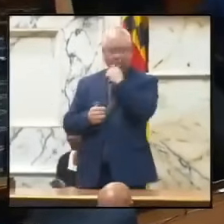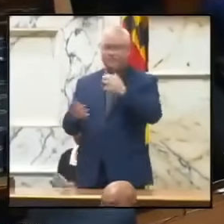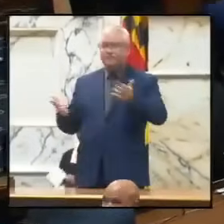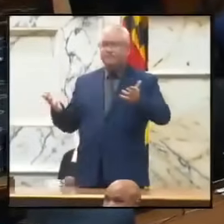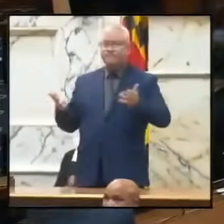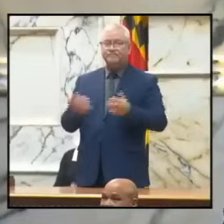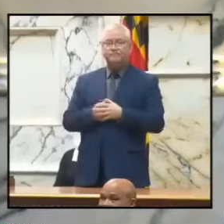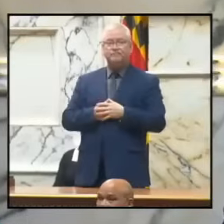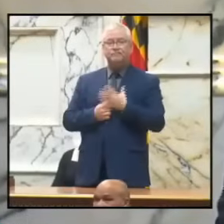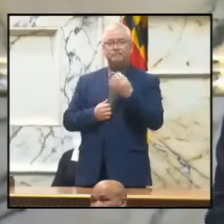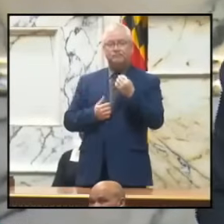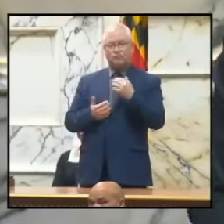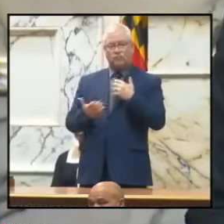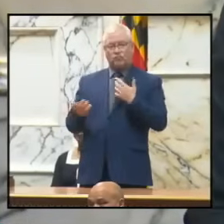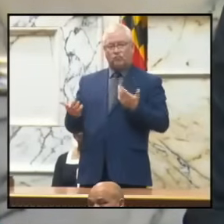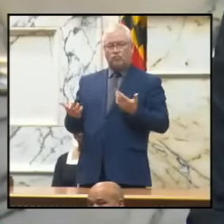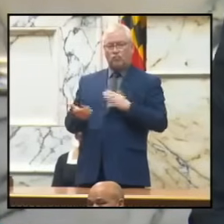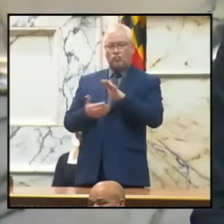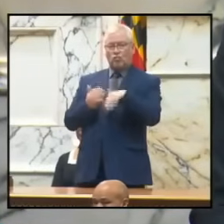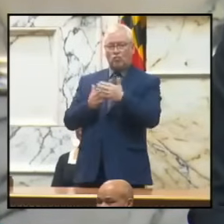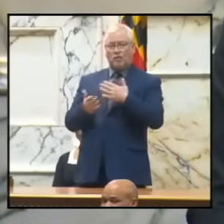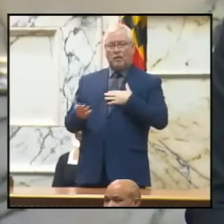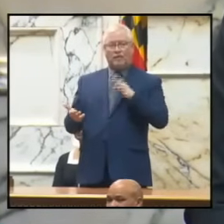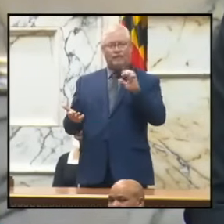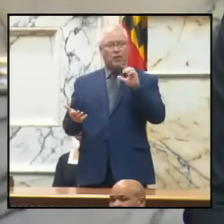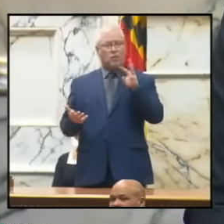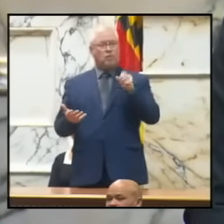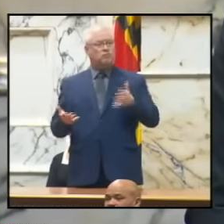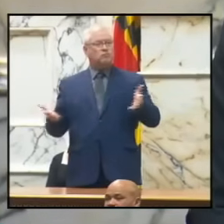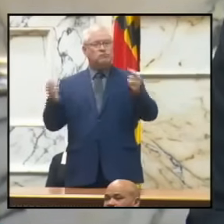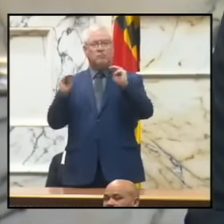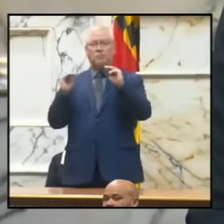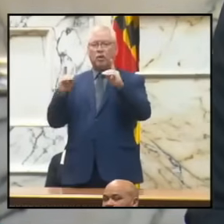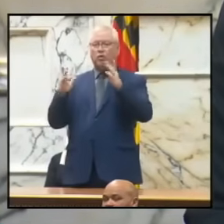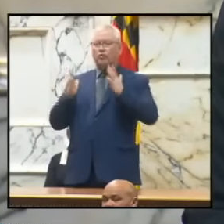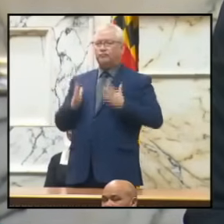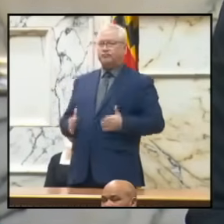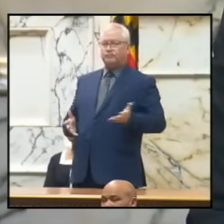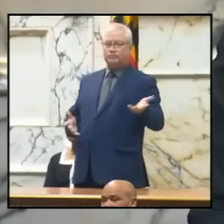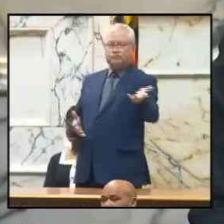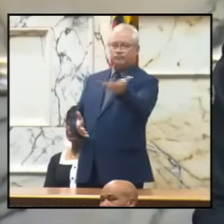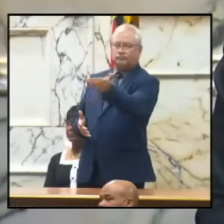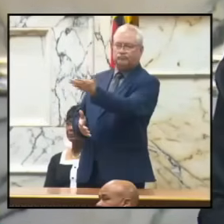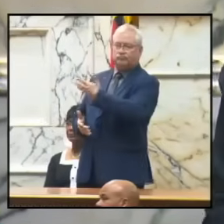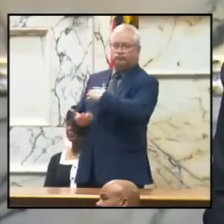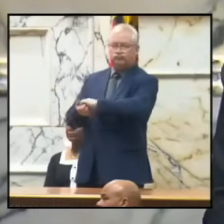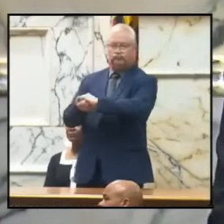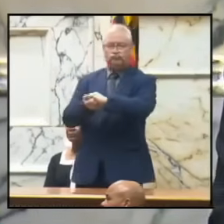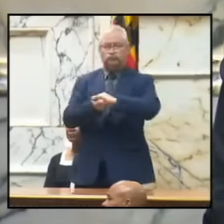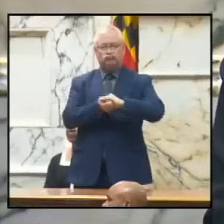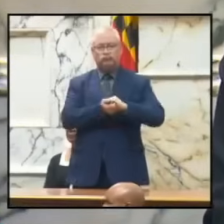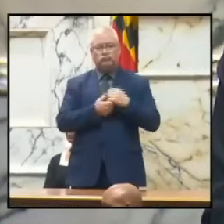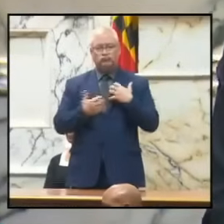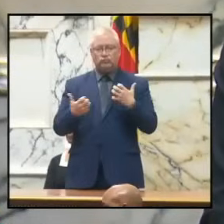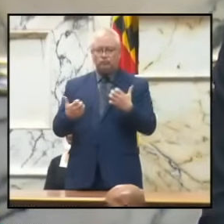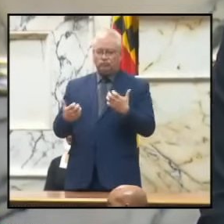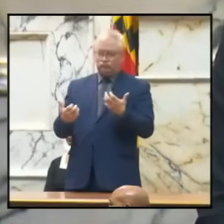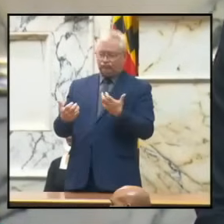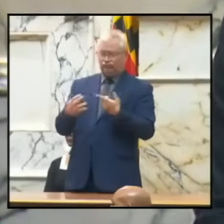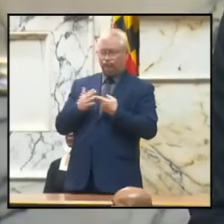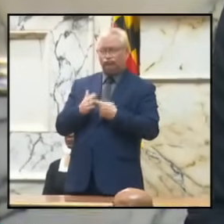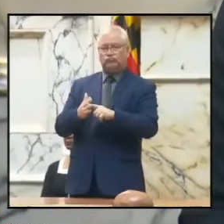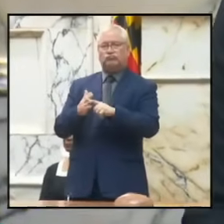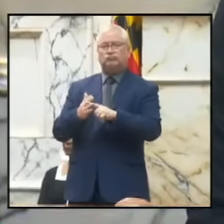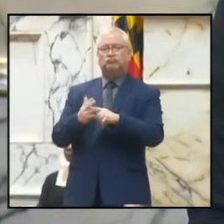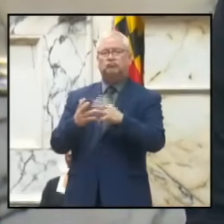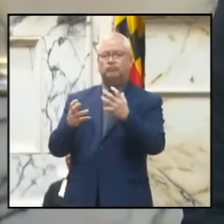and all of my fellow Marylanders. I want to start by saying that we continue to pray for the